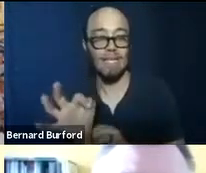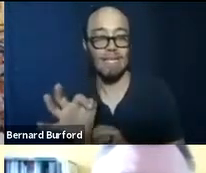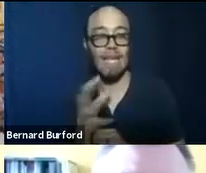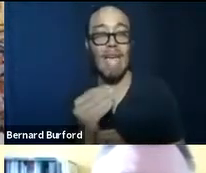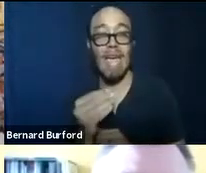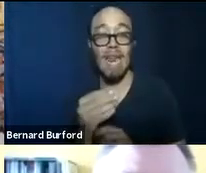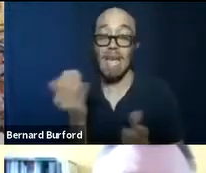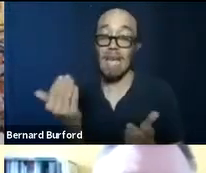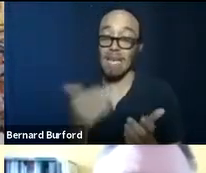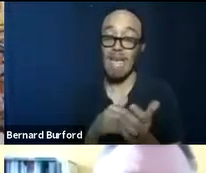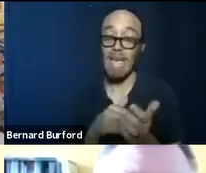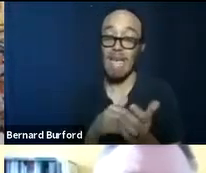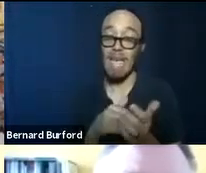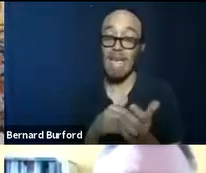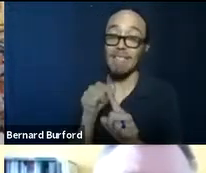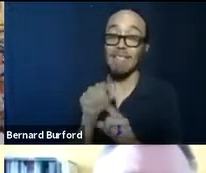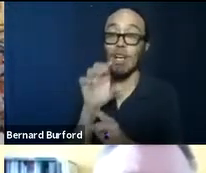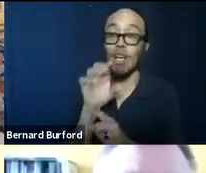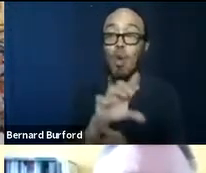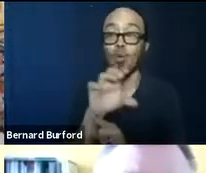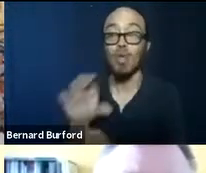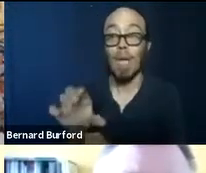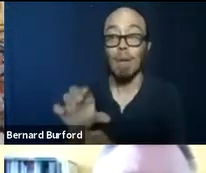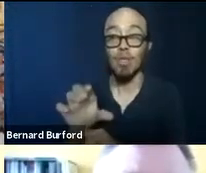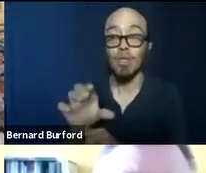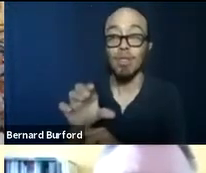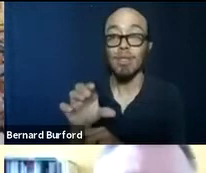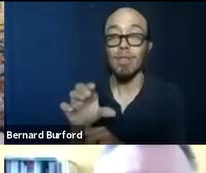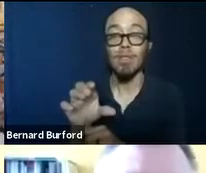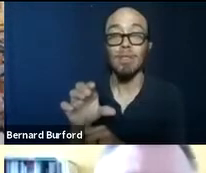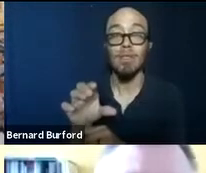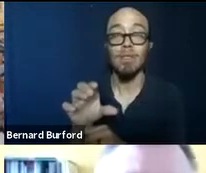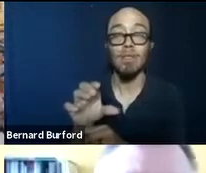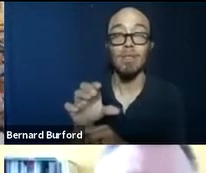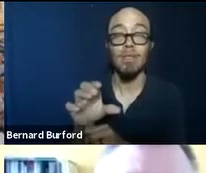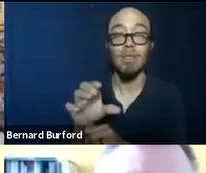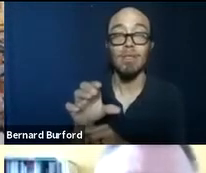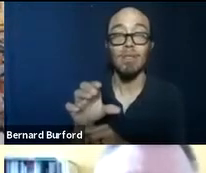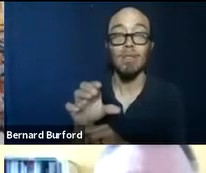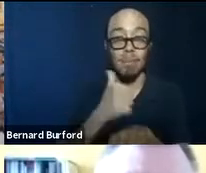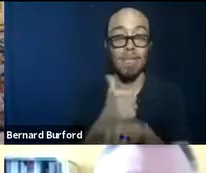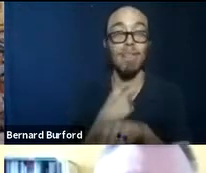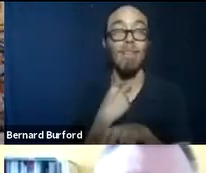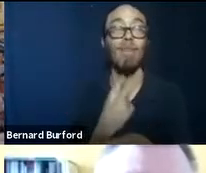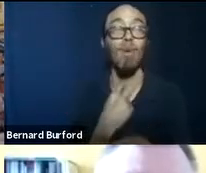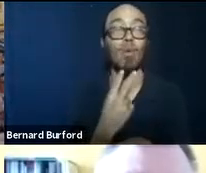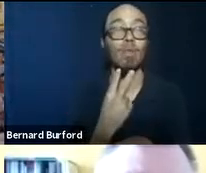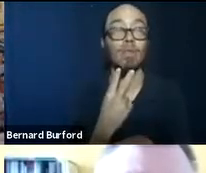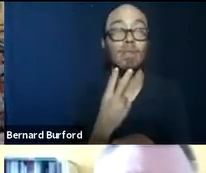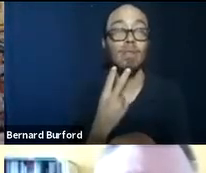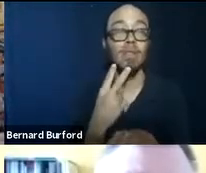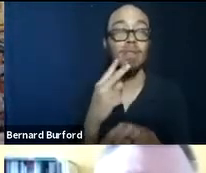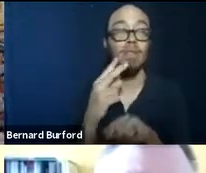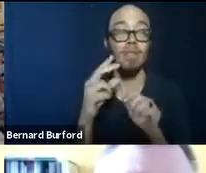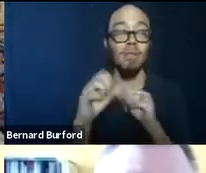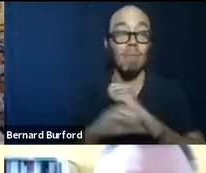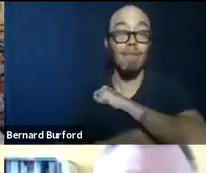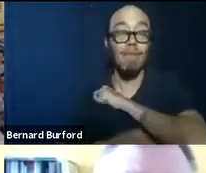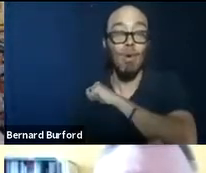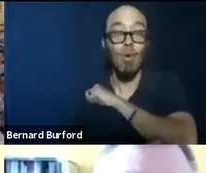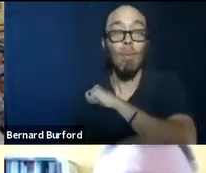again closed captioned by Verbit, an Israeli technology based on voice-to-text platform combining AI and